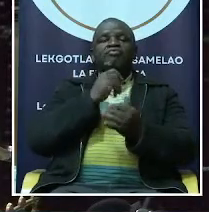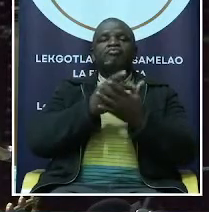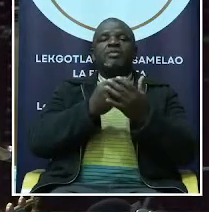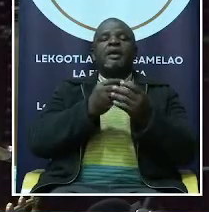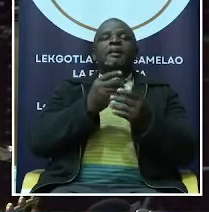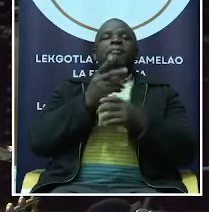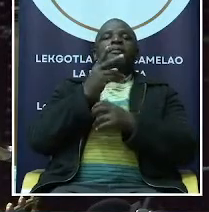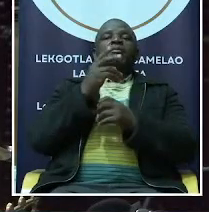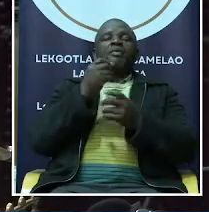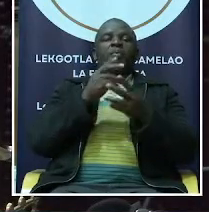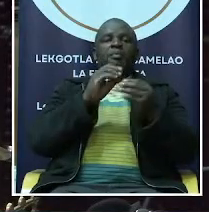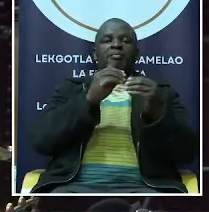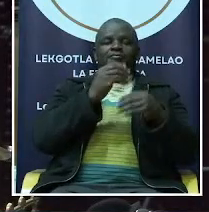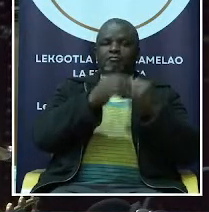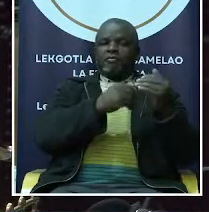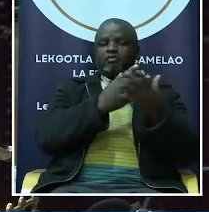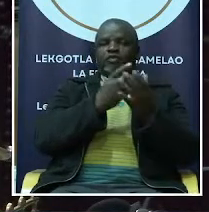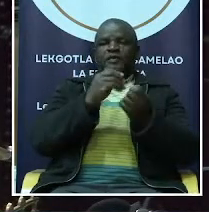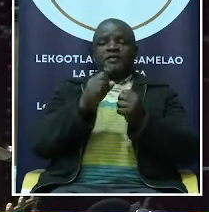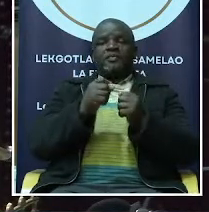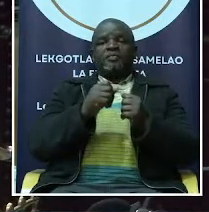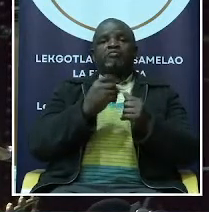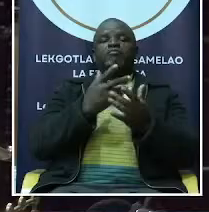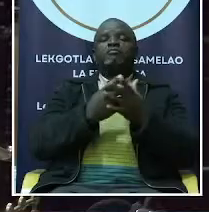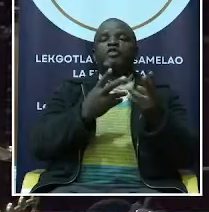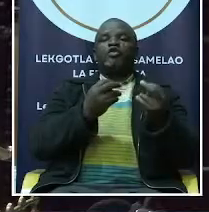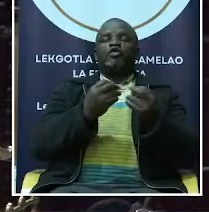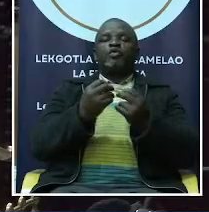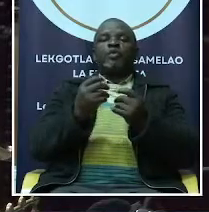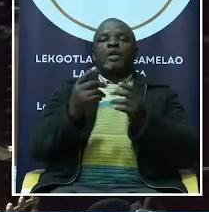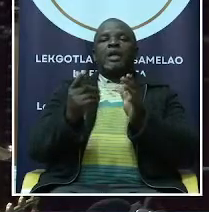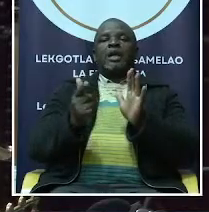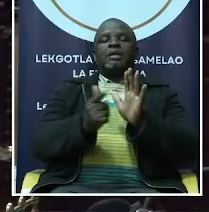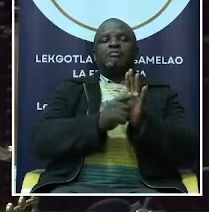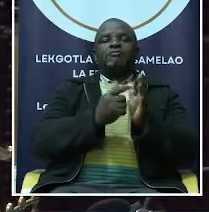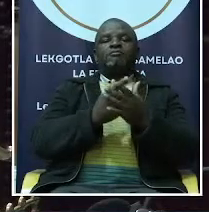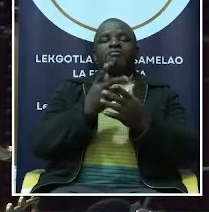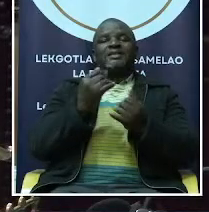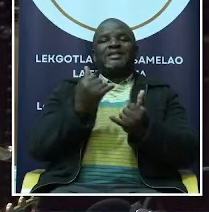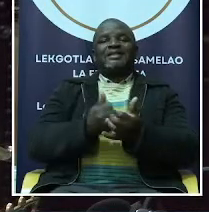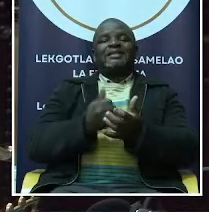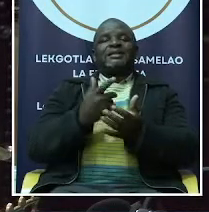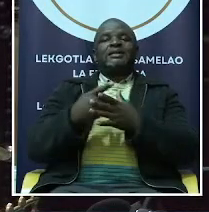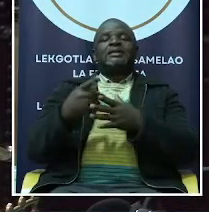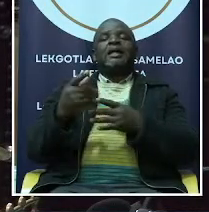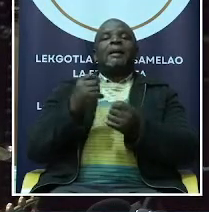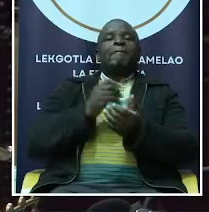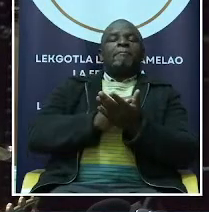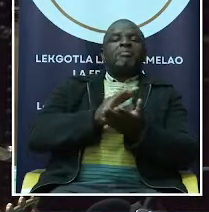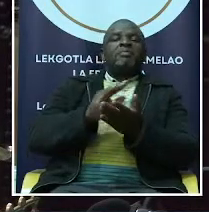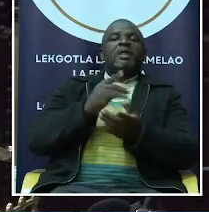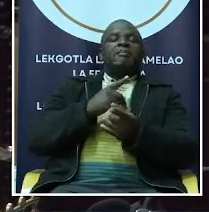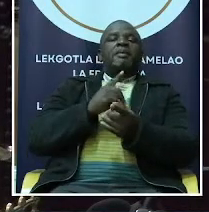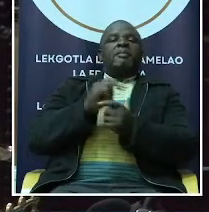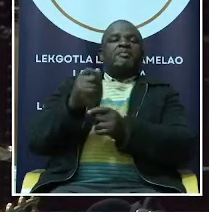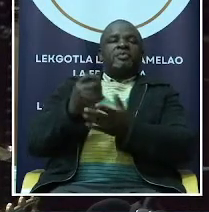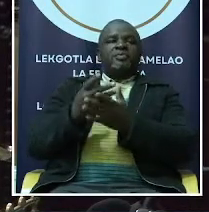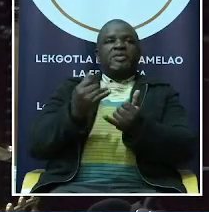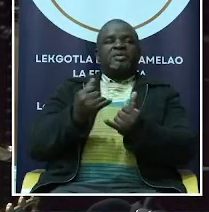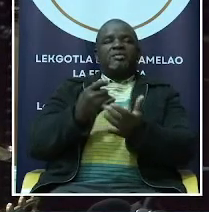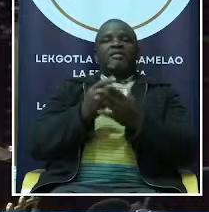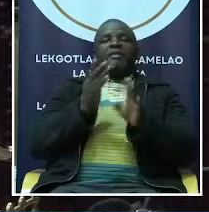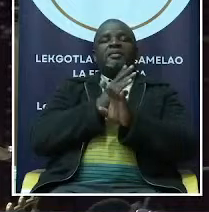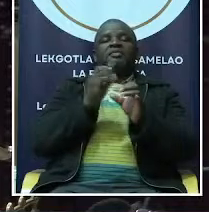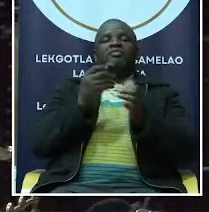processes. And within this, we want to formulate legislation into incentives that will entice the private sector to play a more significant